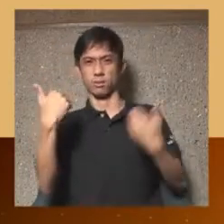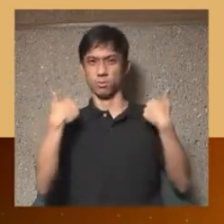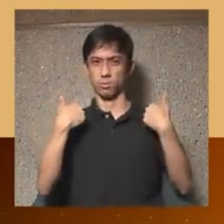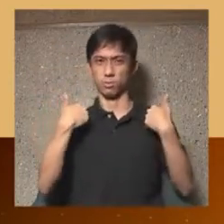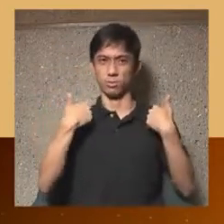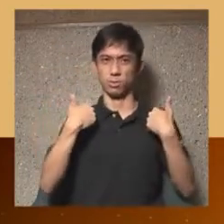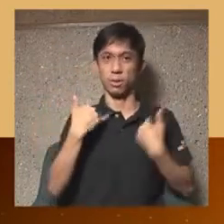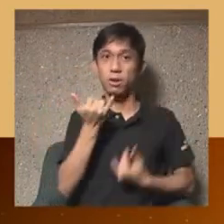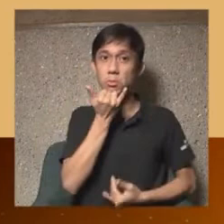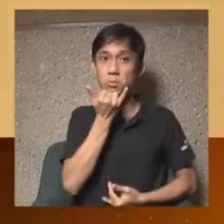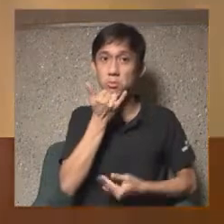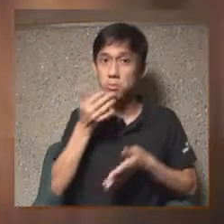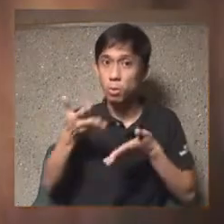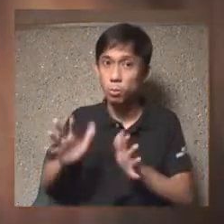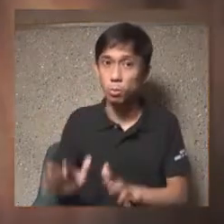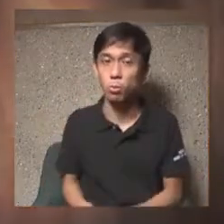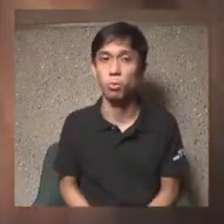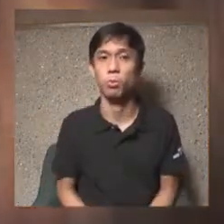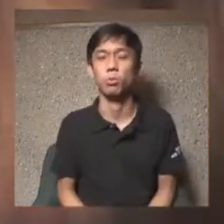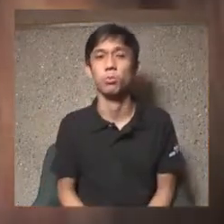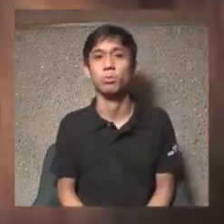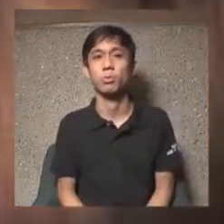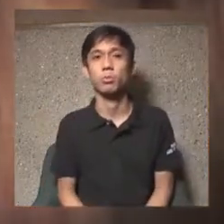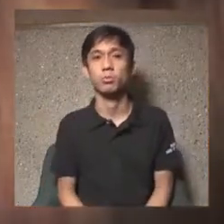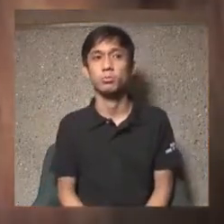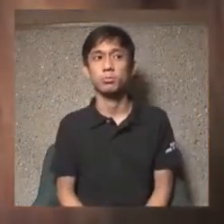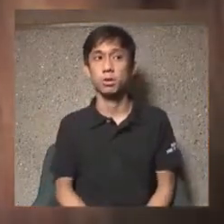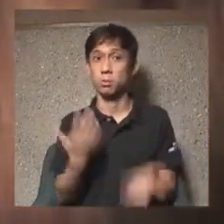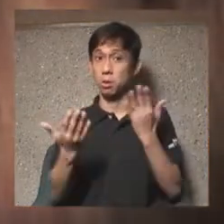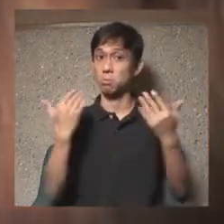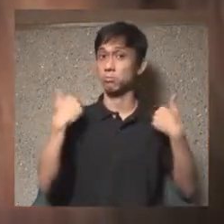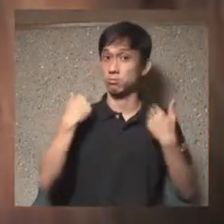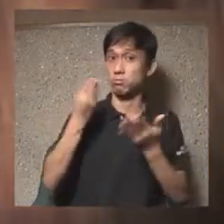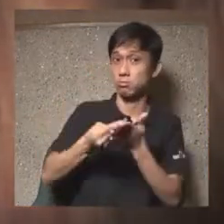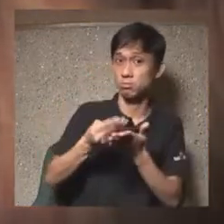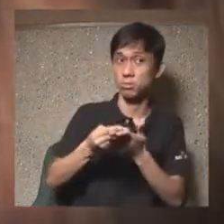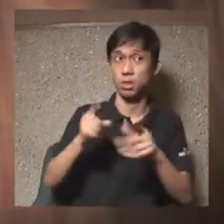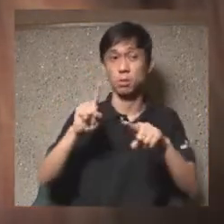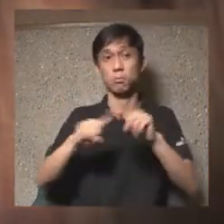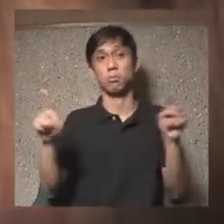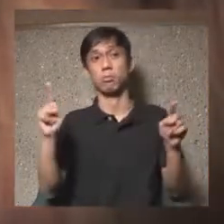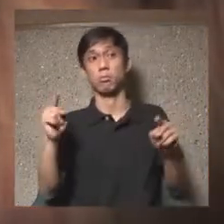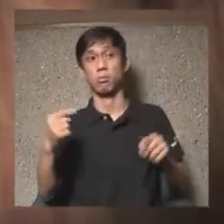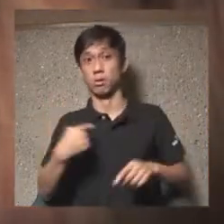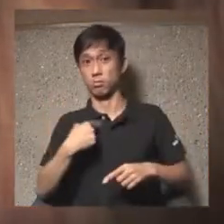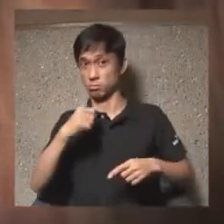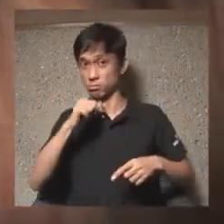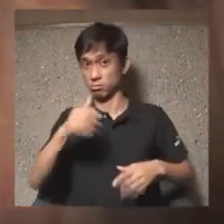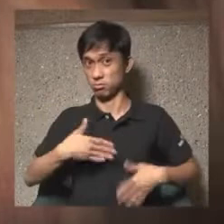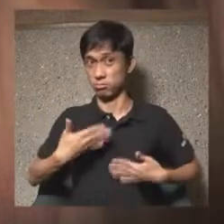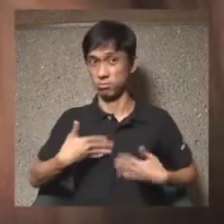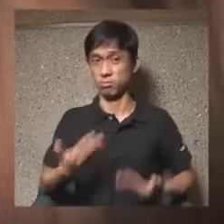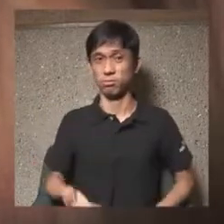You got the money, but you're not happy because you got it the wrong way. You got the girl, you got the